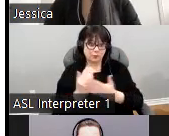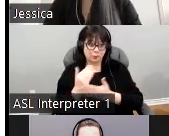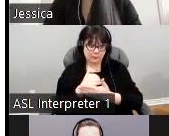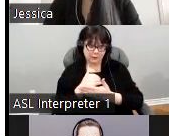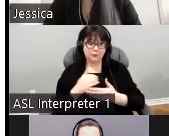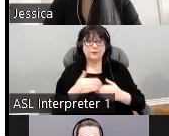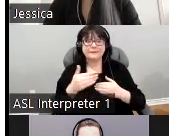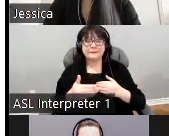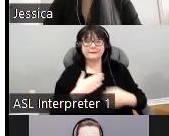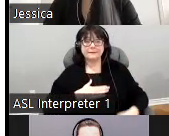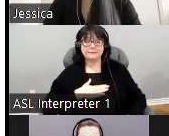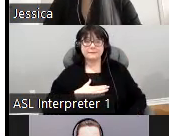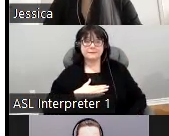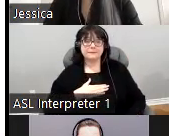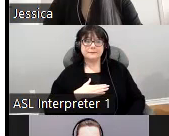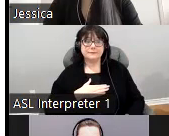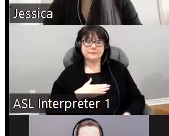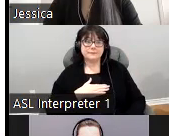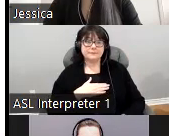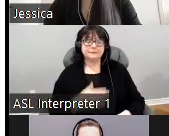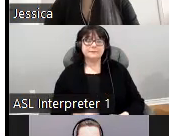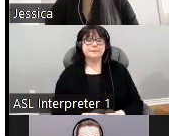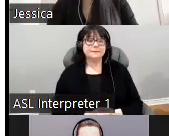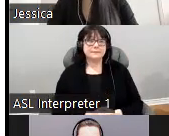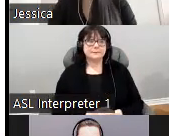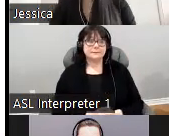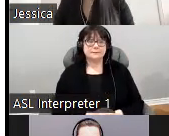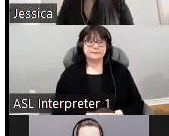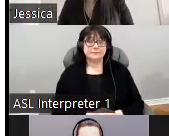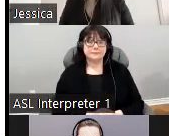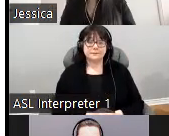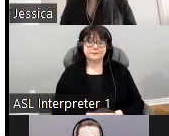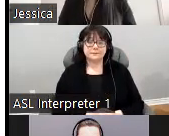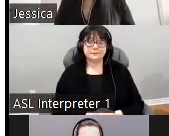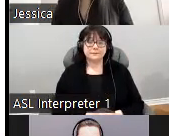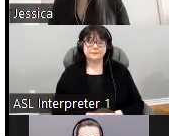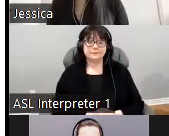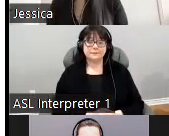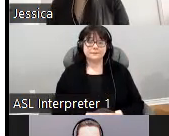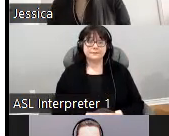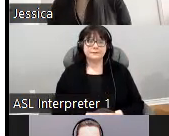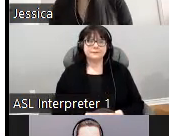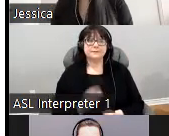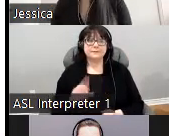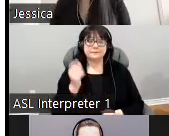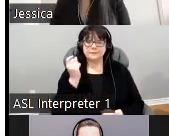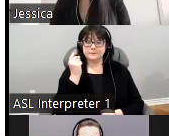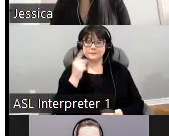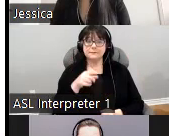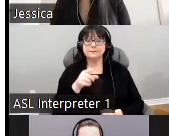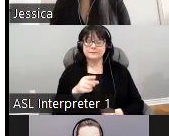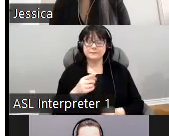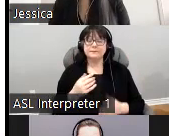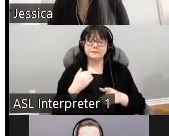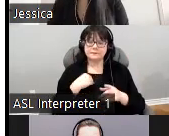slide, please. So the scoping review and the project as a whole sits at the intersection of